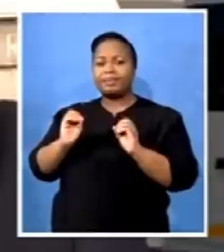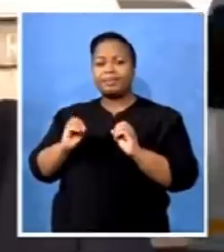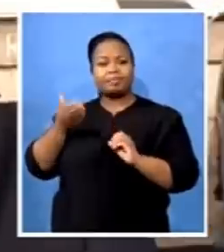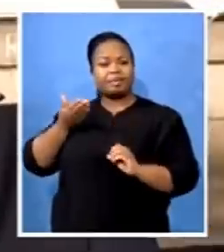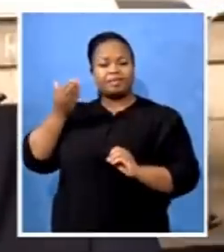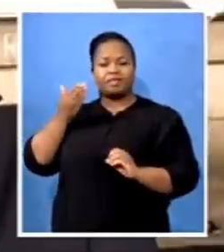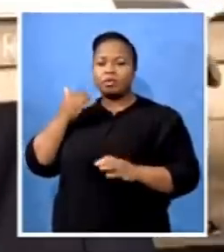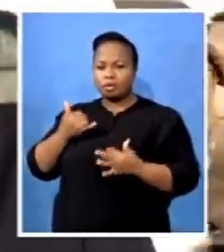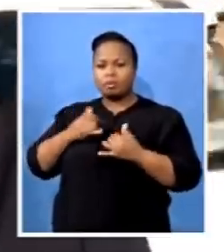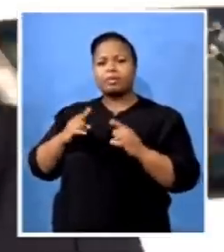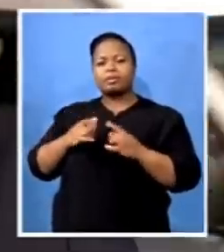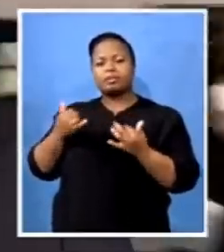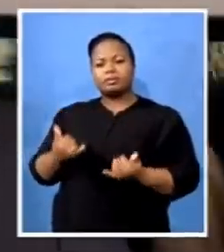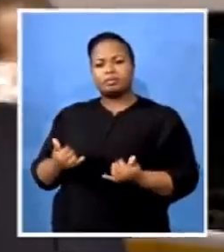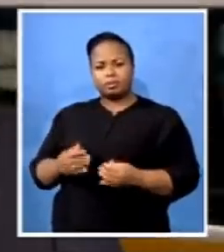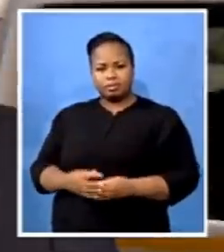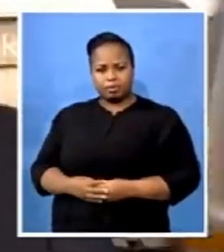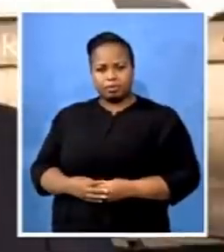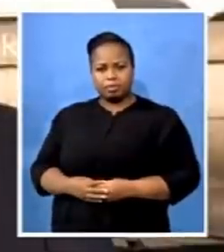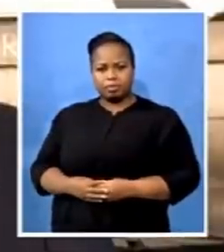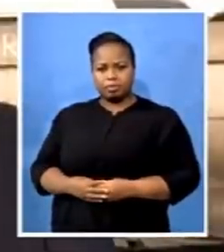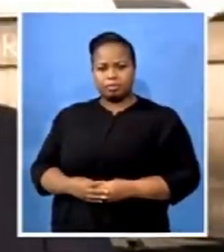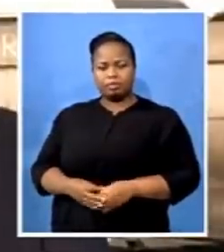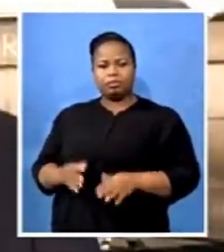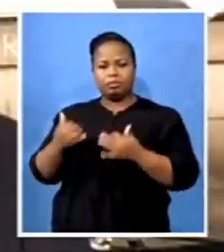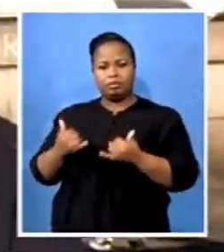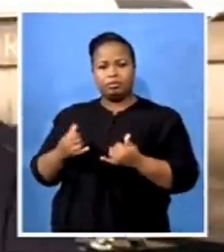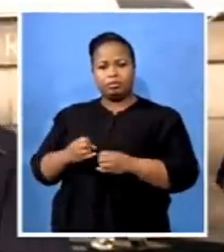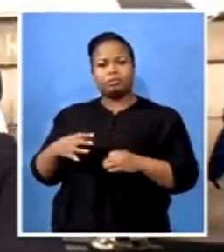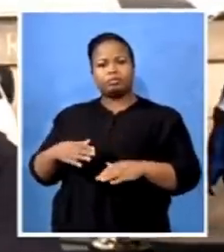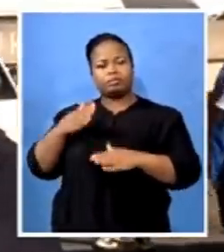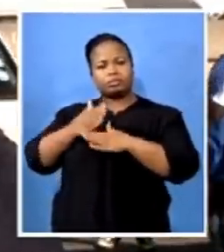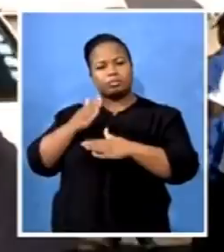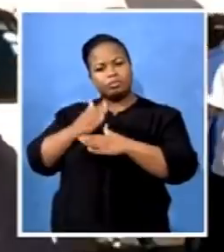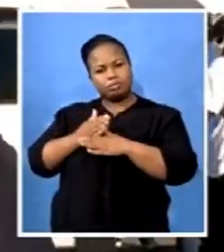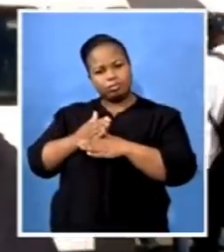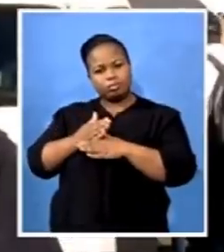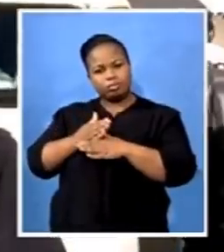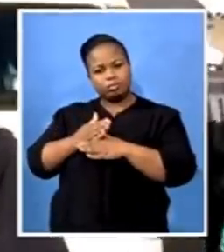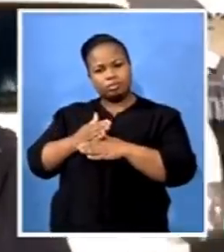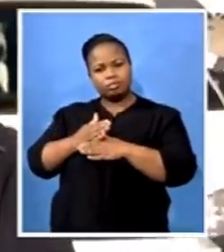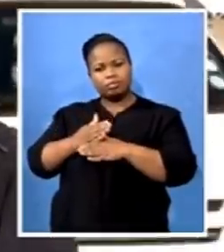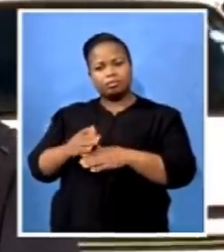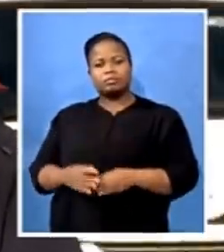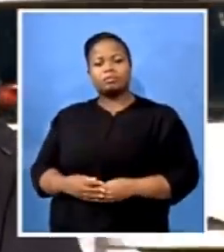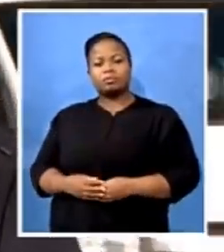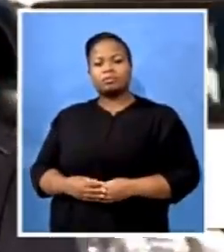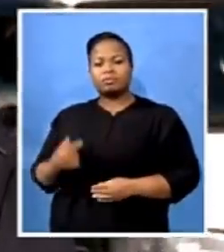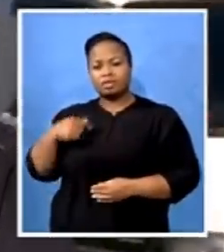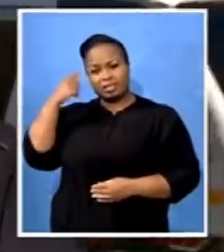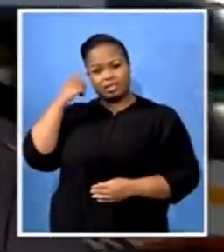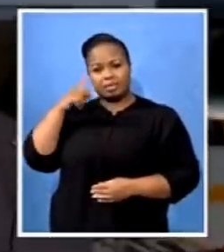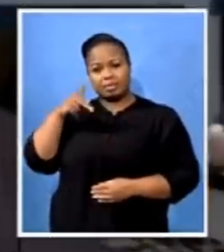we are starting to work, I think we will wear those PPE in the hospitals to protect